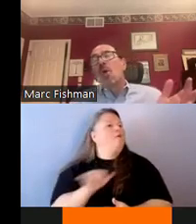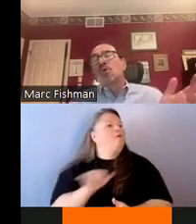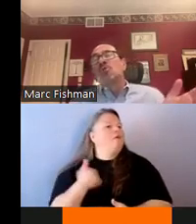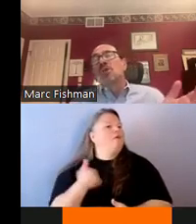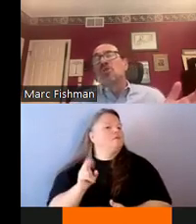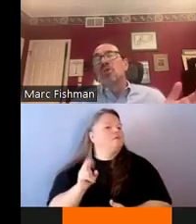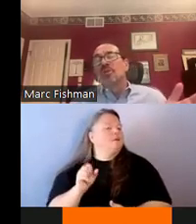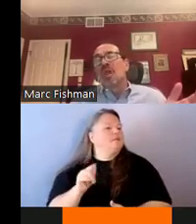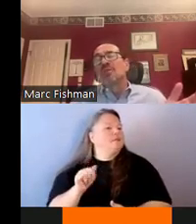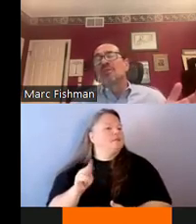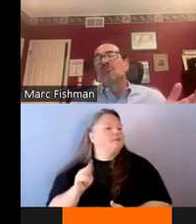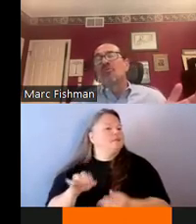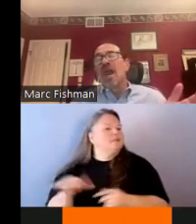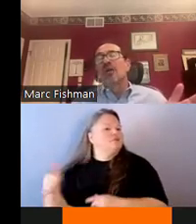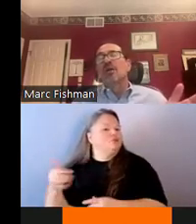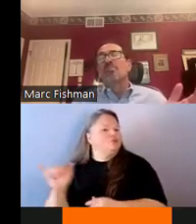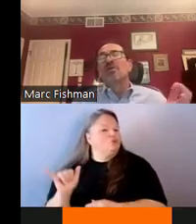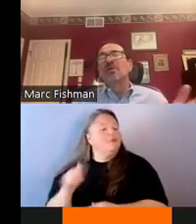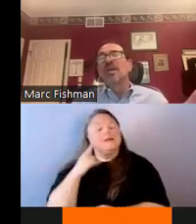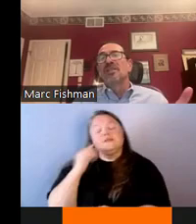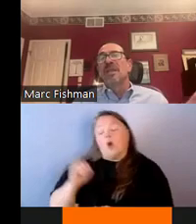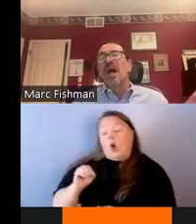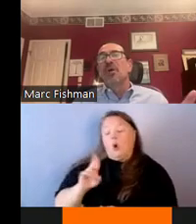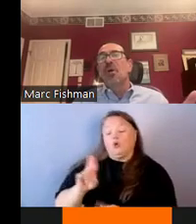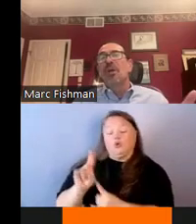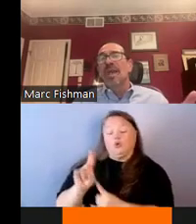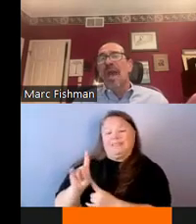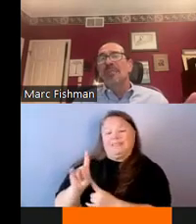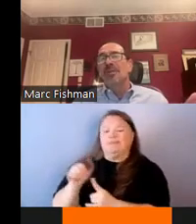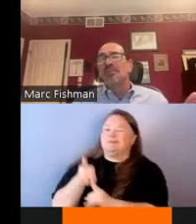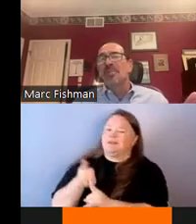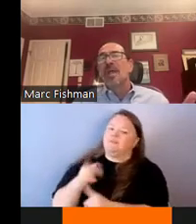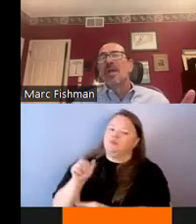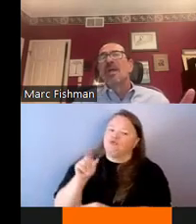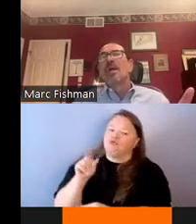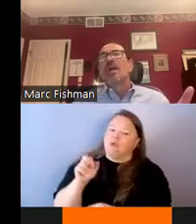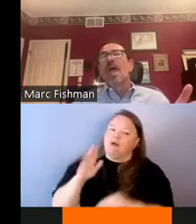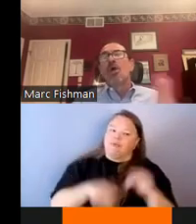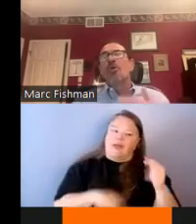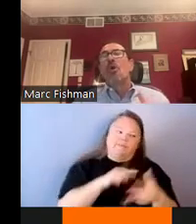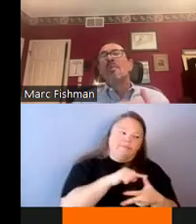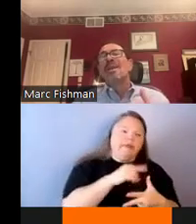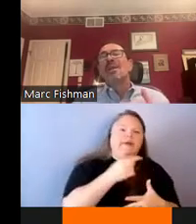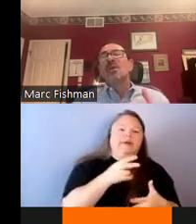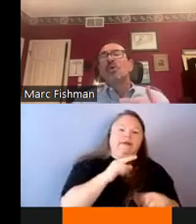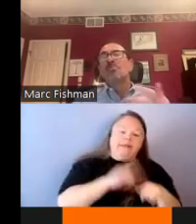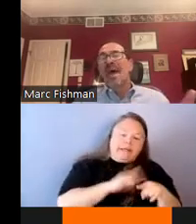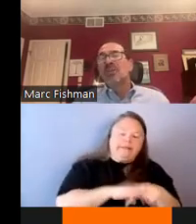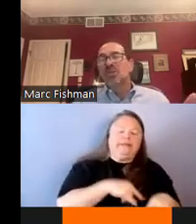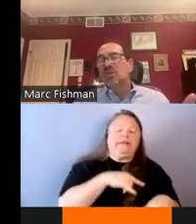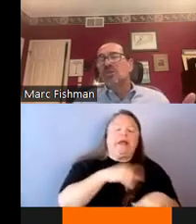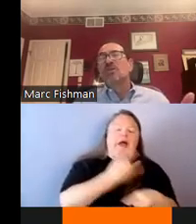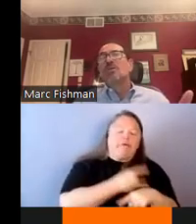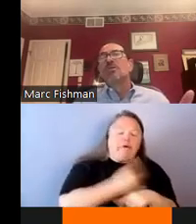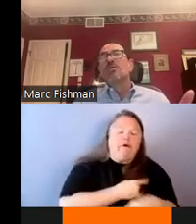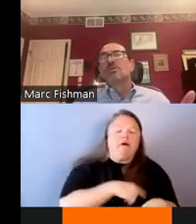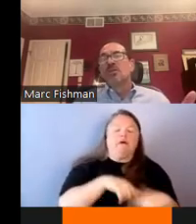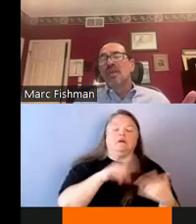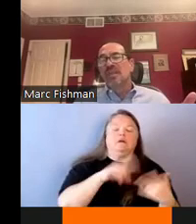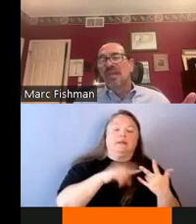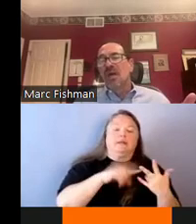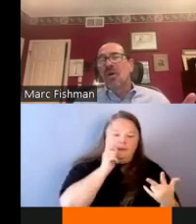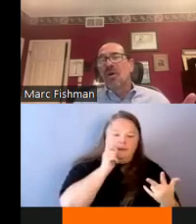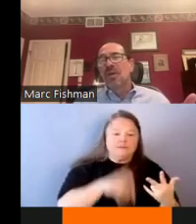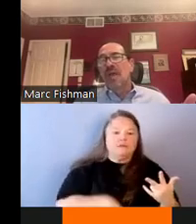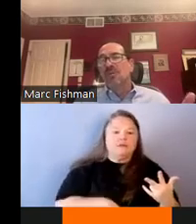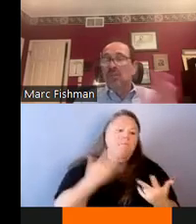Because remember, OUD is going to be relatively rare compared to nicotine, alcohol, and cannabis. And although there may not be good medicines